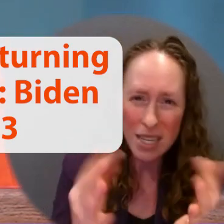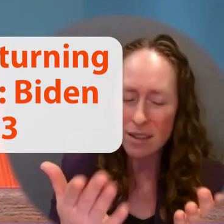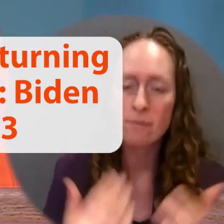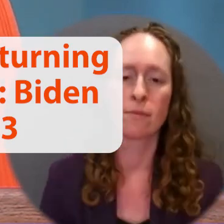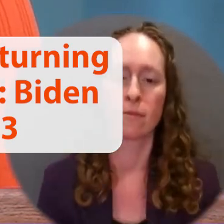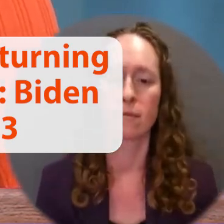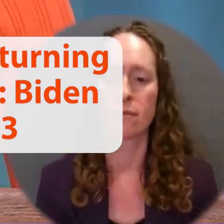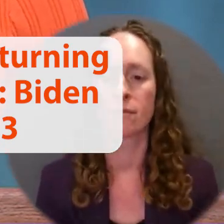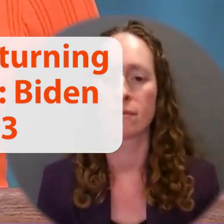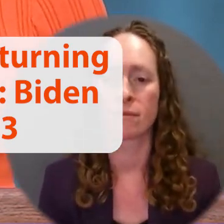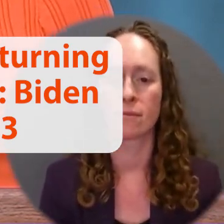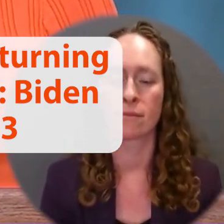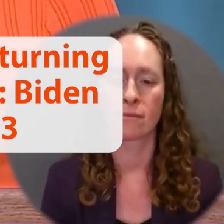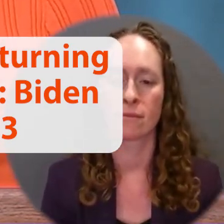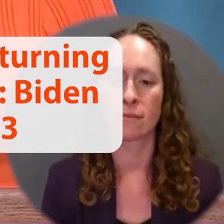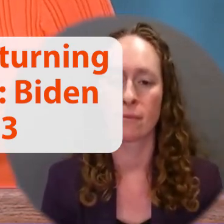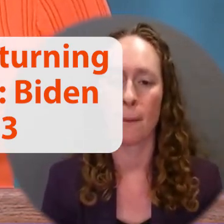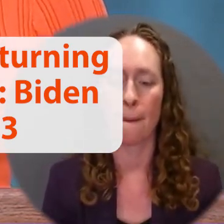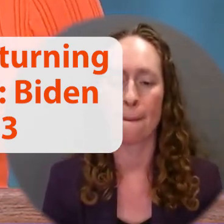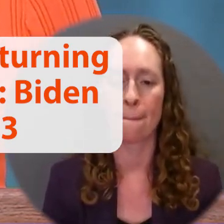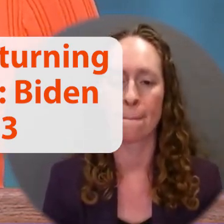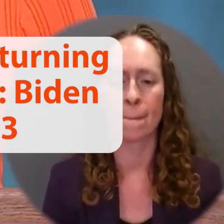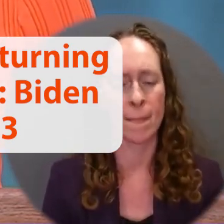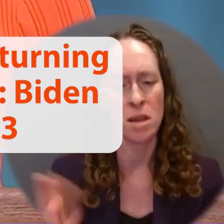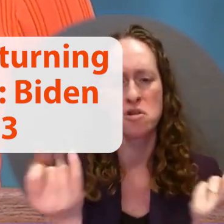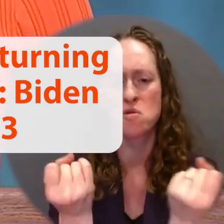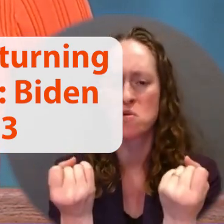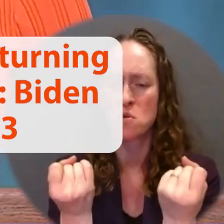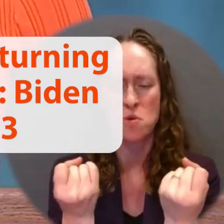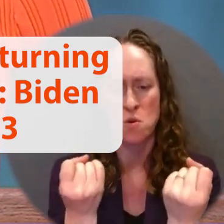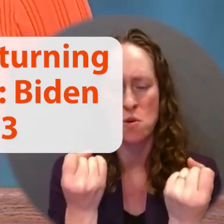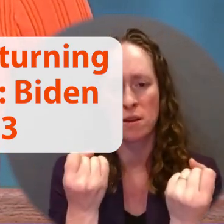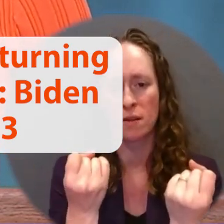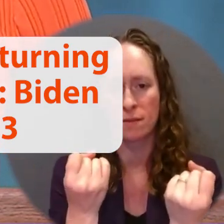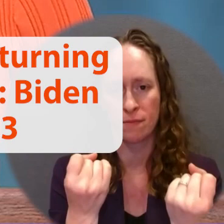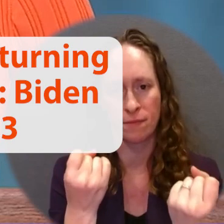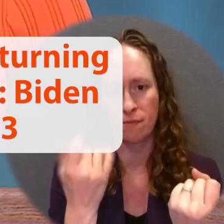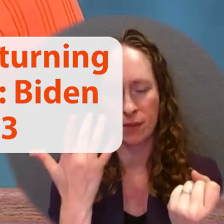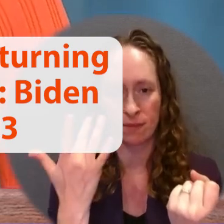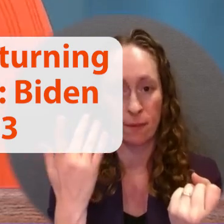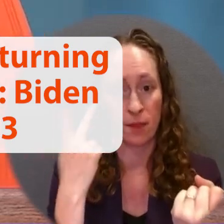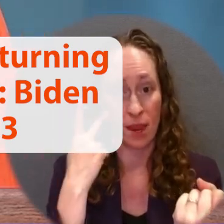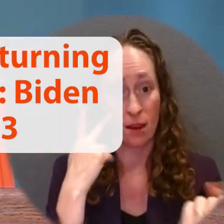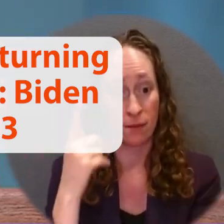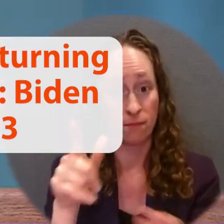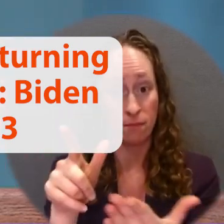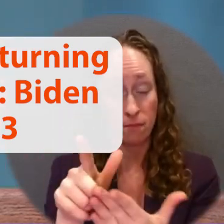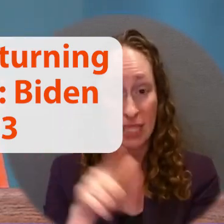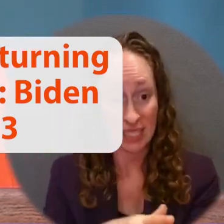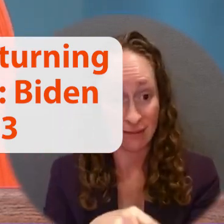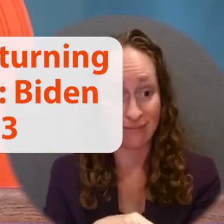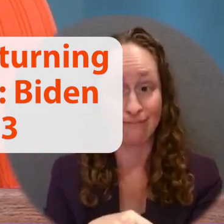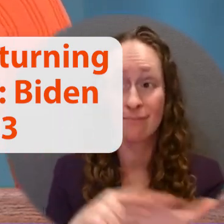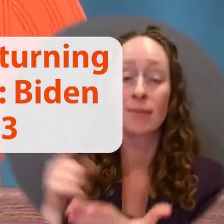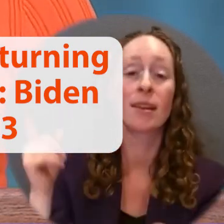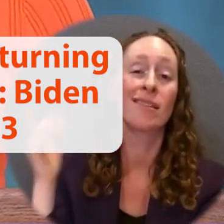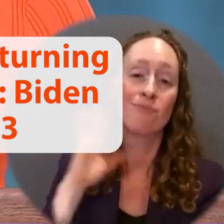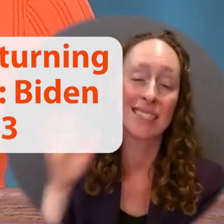president clearly is going to veto this bill. What I can say is I think what's important here